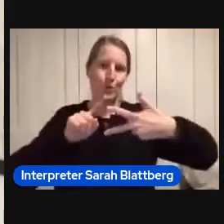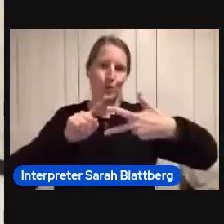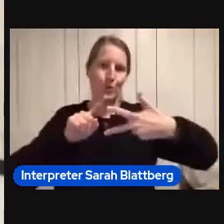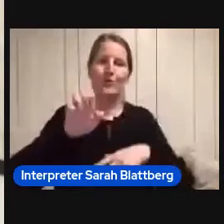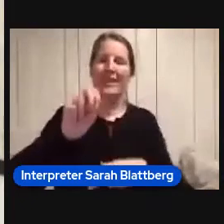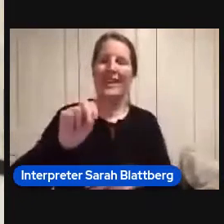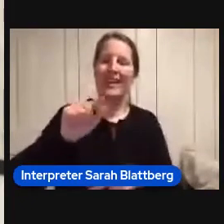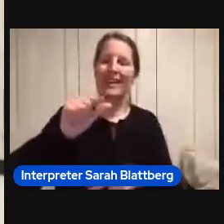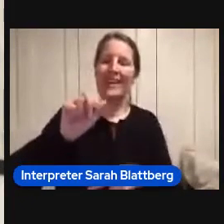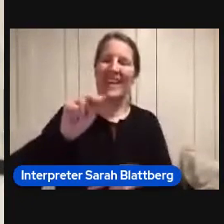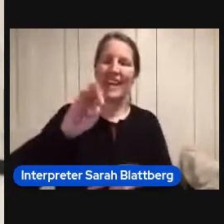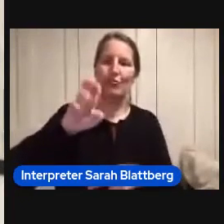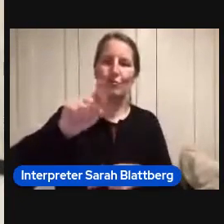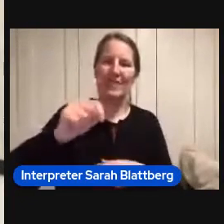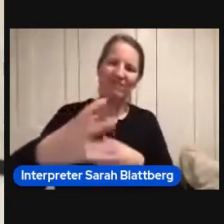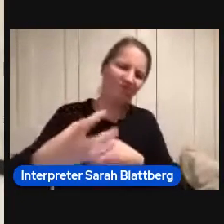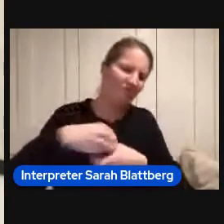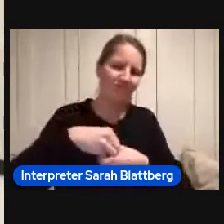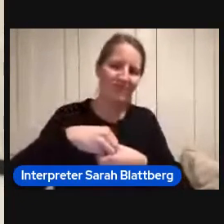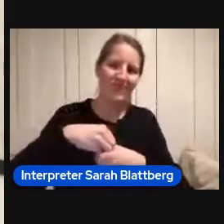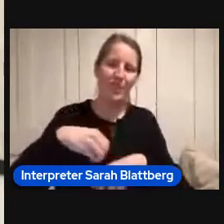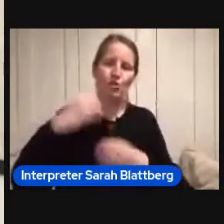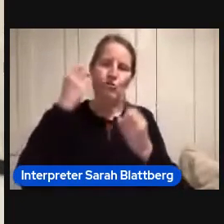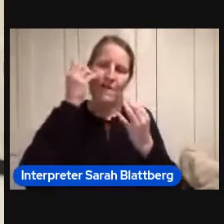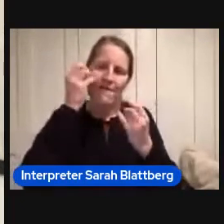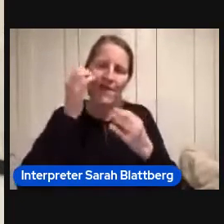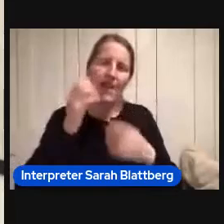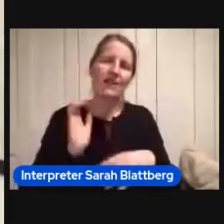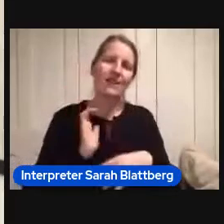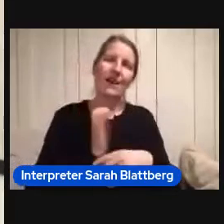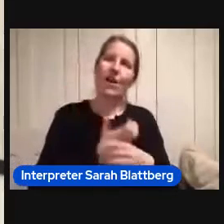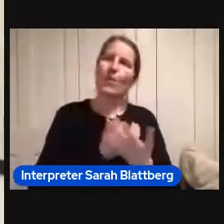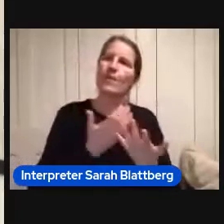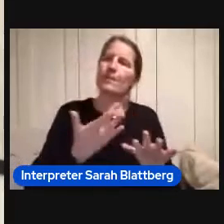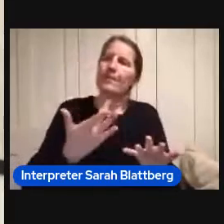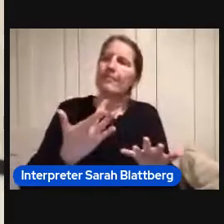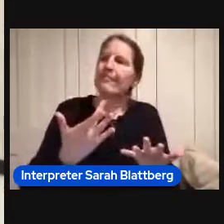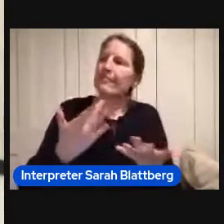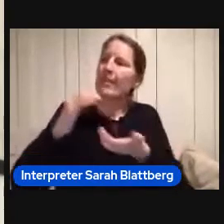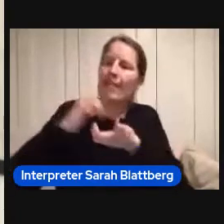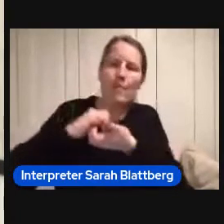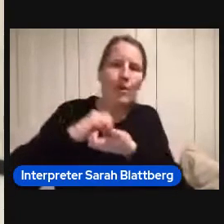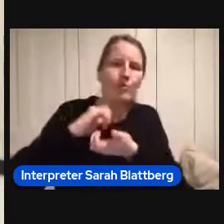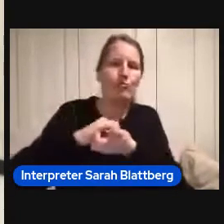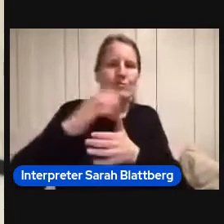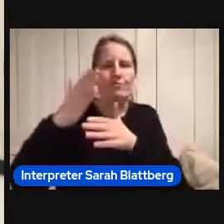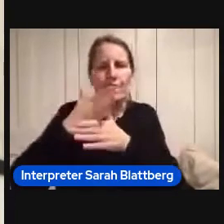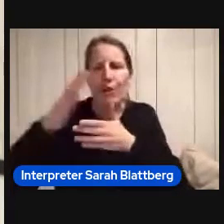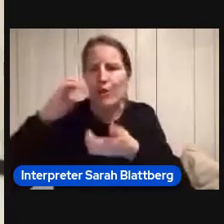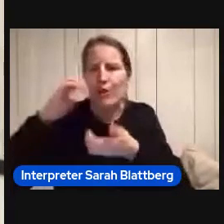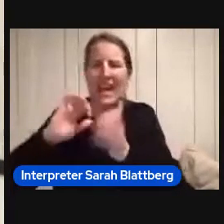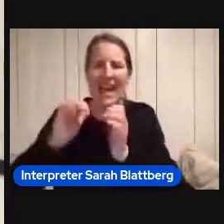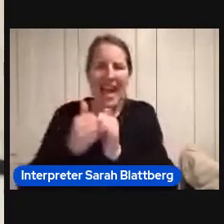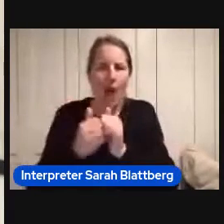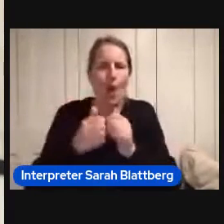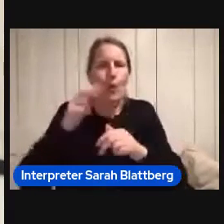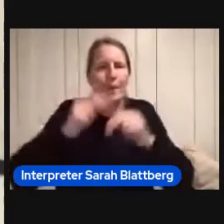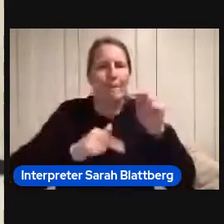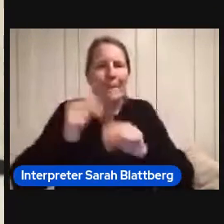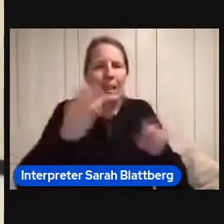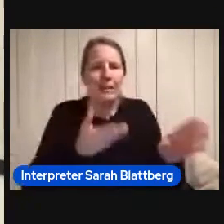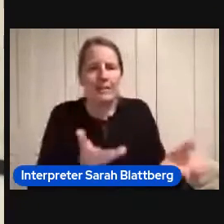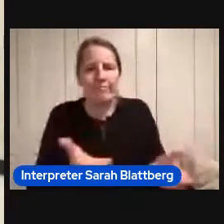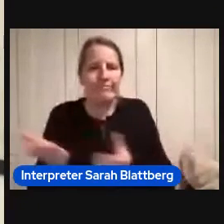engagement. Reflect on our own collaborations and our partnerships and how we build an inclusive leadership pipeline. And 3